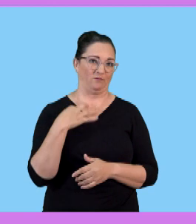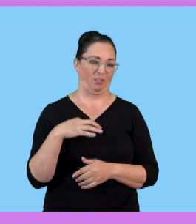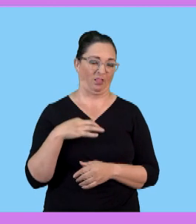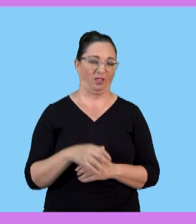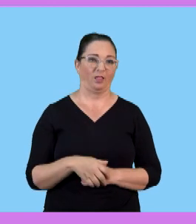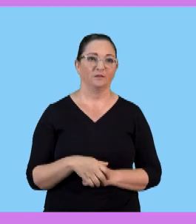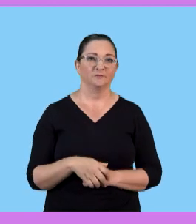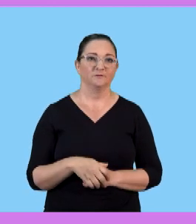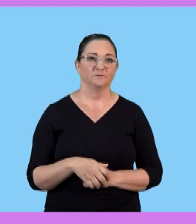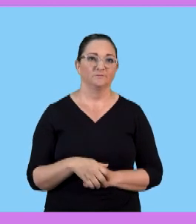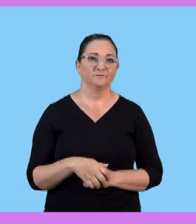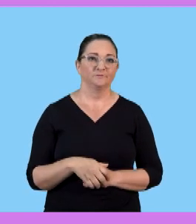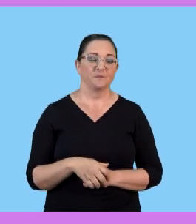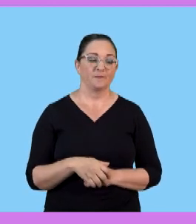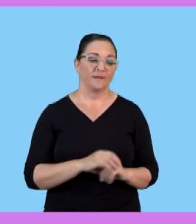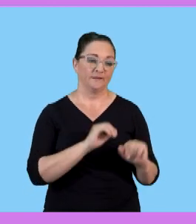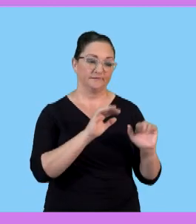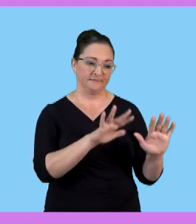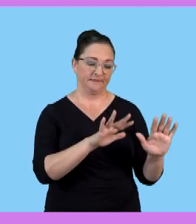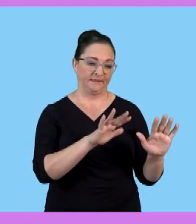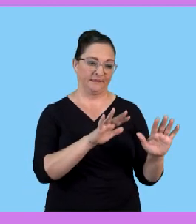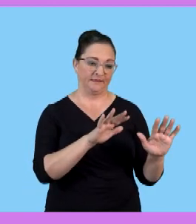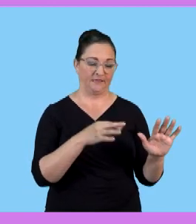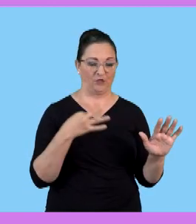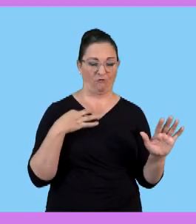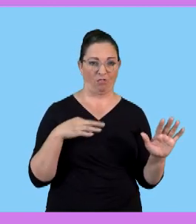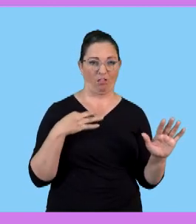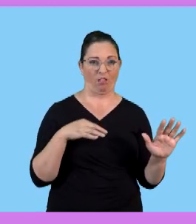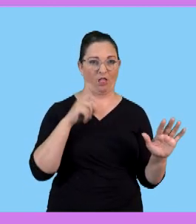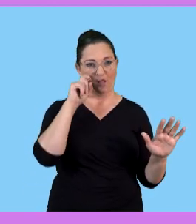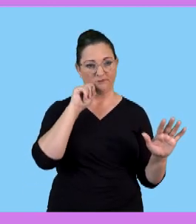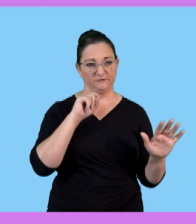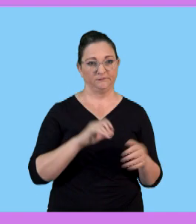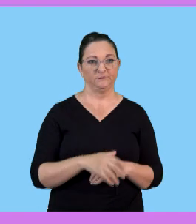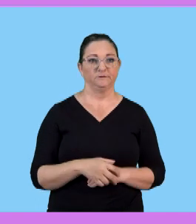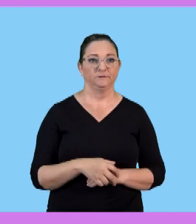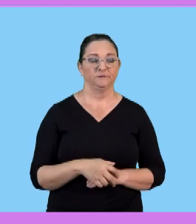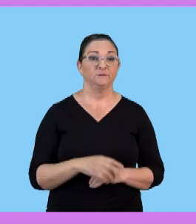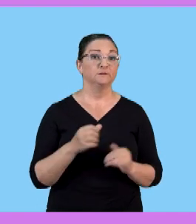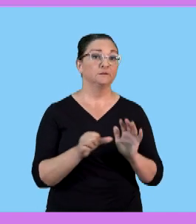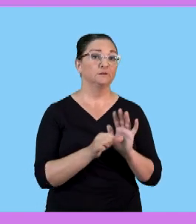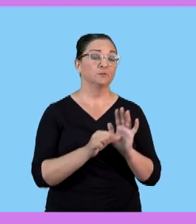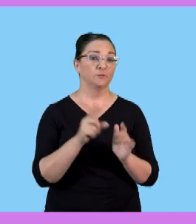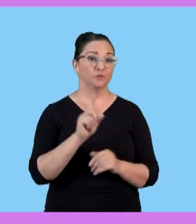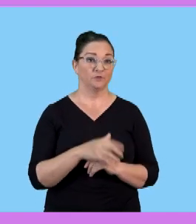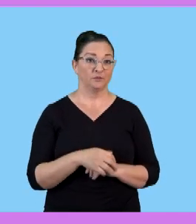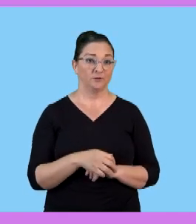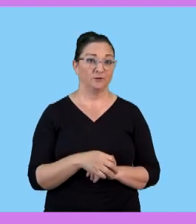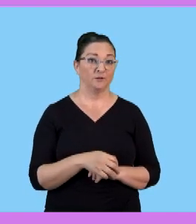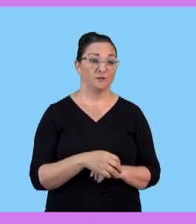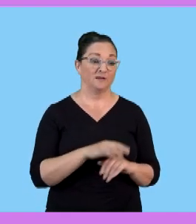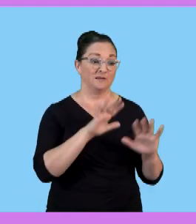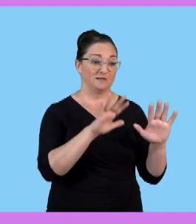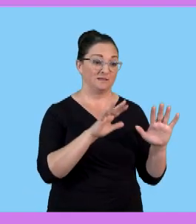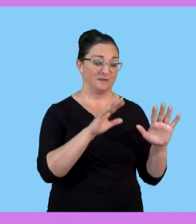Okay, so I'll write it here, 10-year-old. Now I'll do this. Right, so what is important? Let's